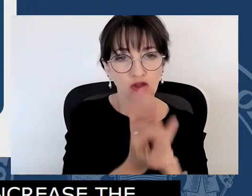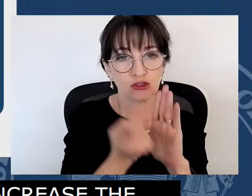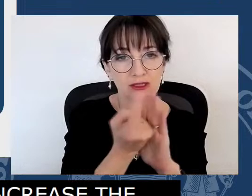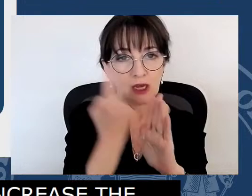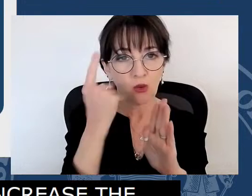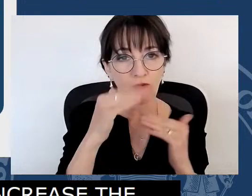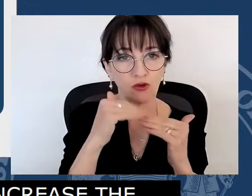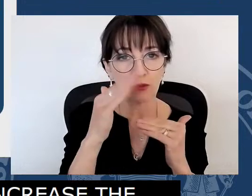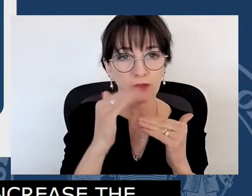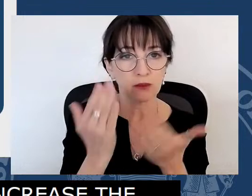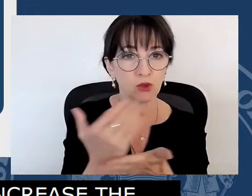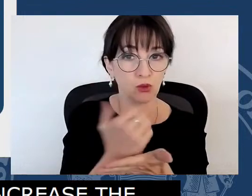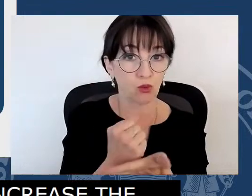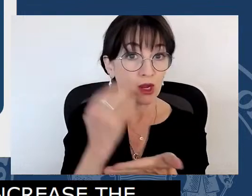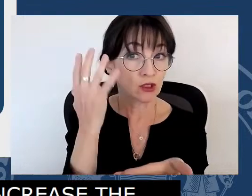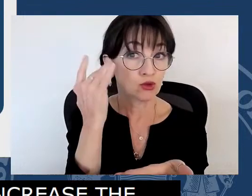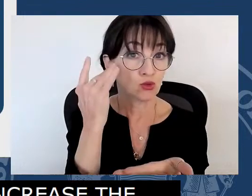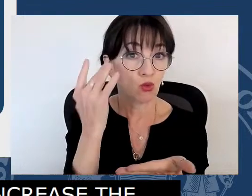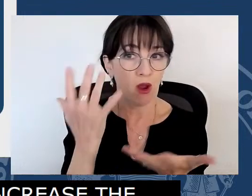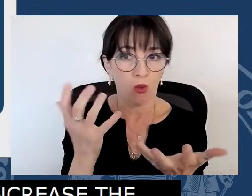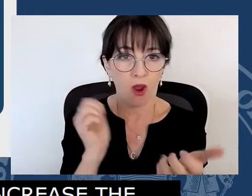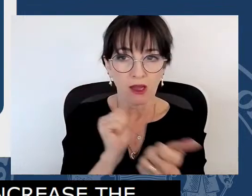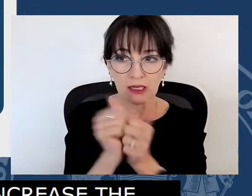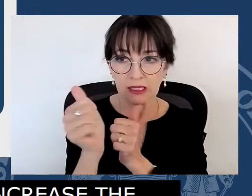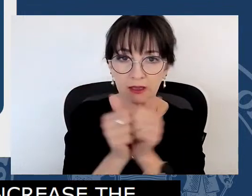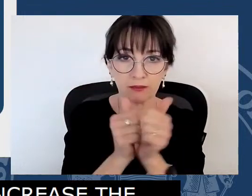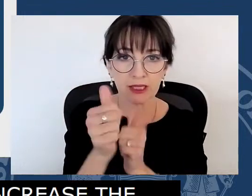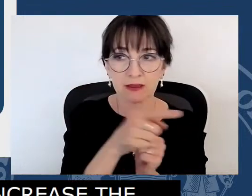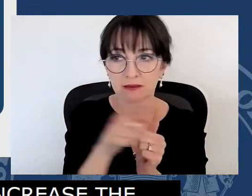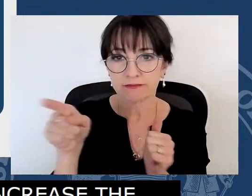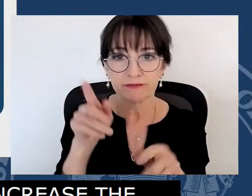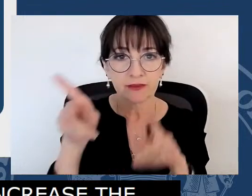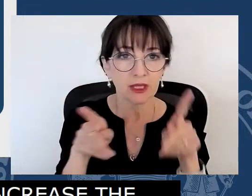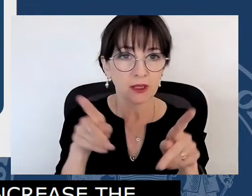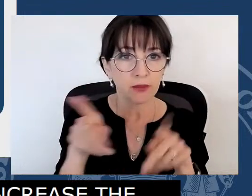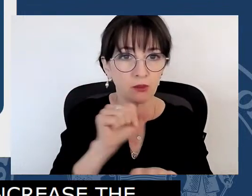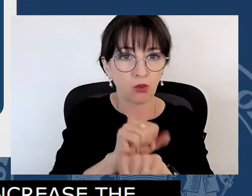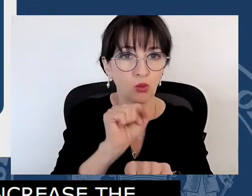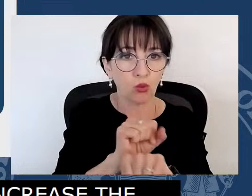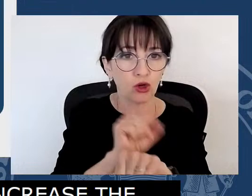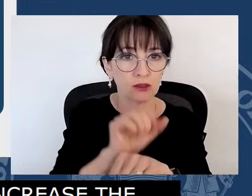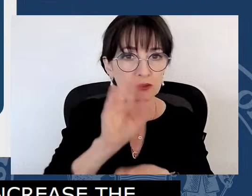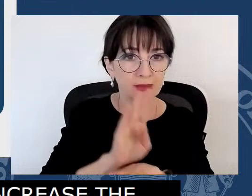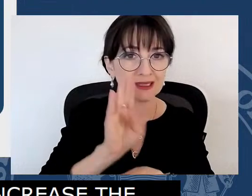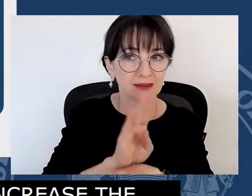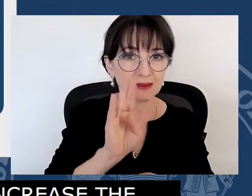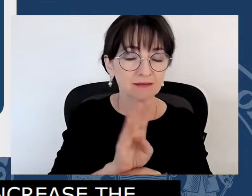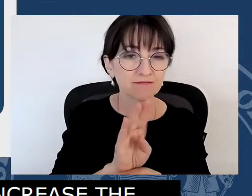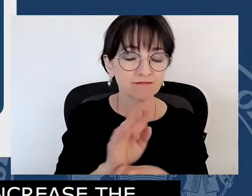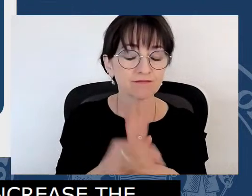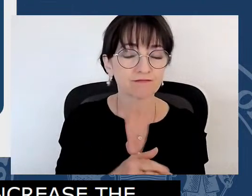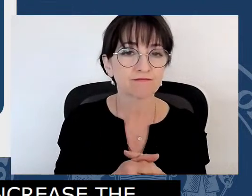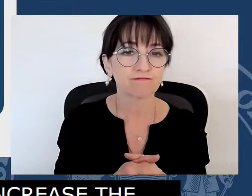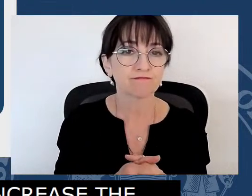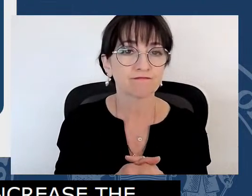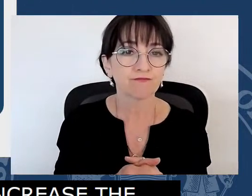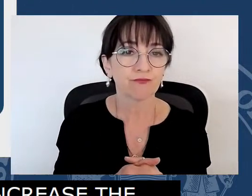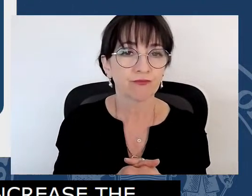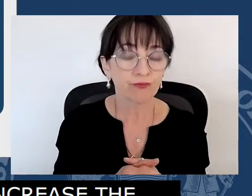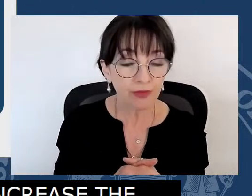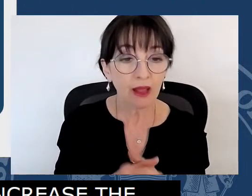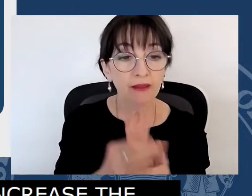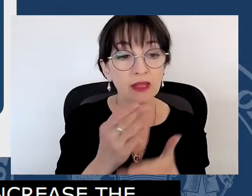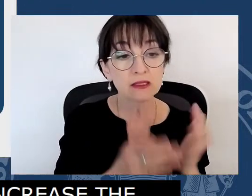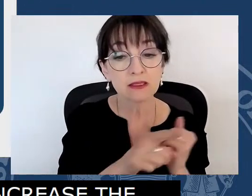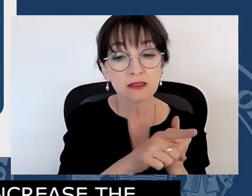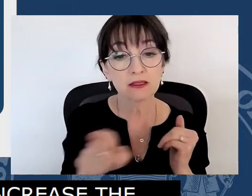for people to work for their businesses. And then we have fund with certain employee groups,